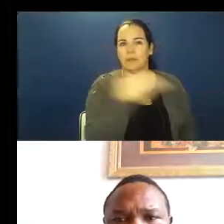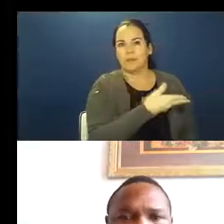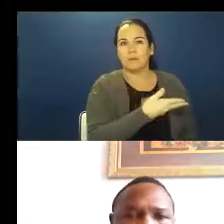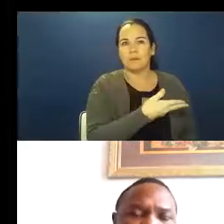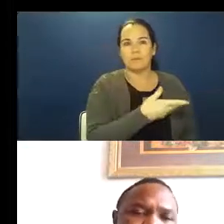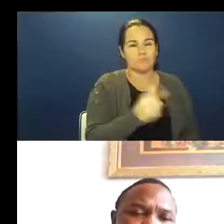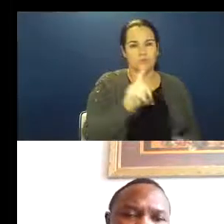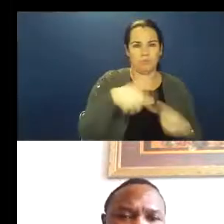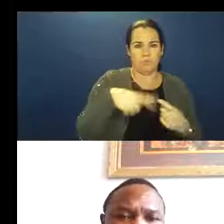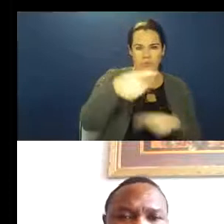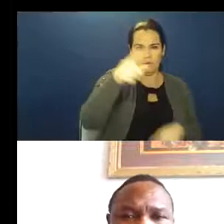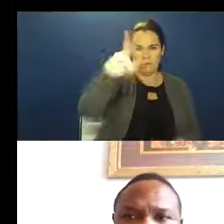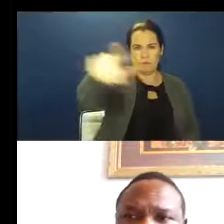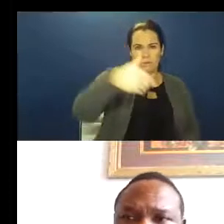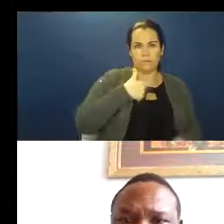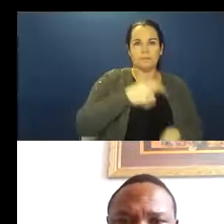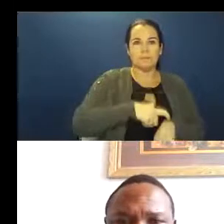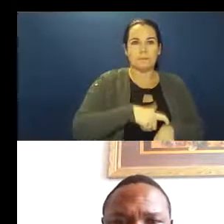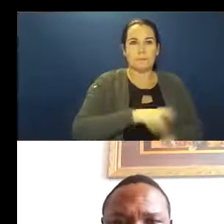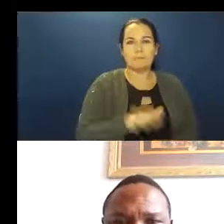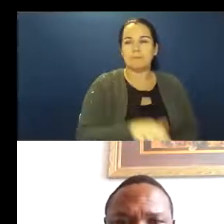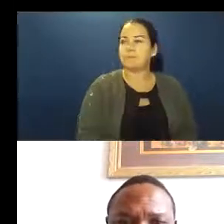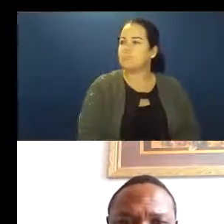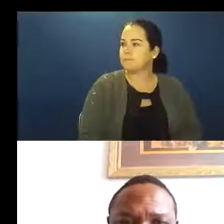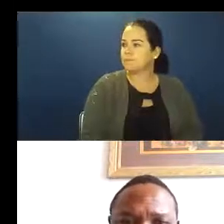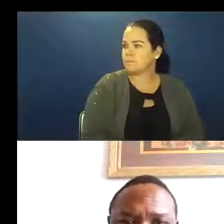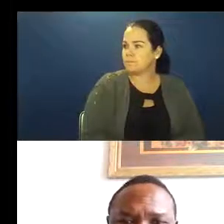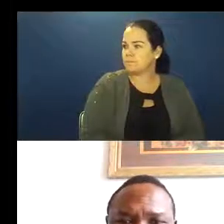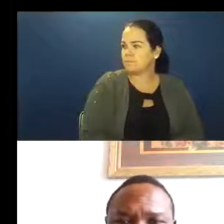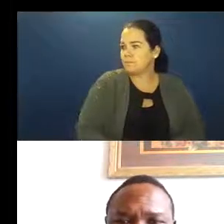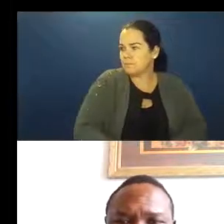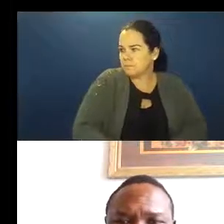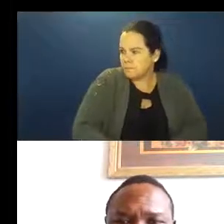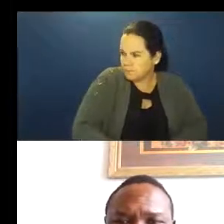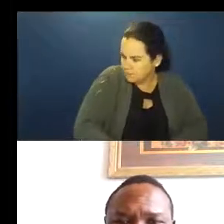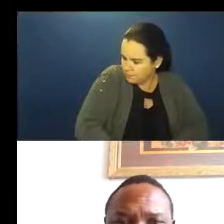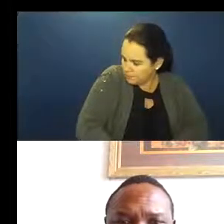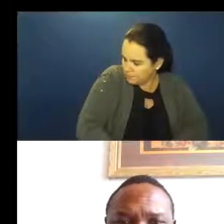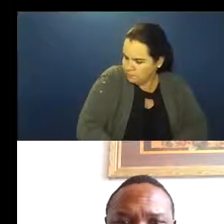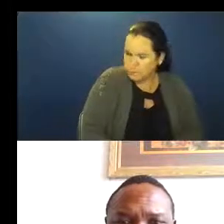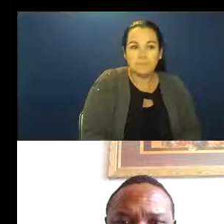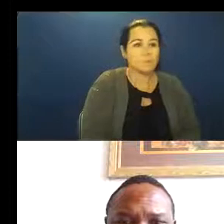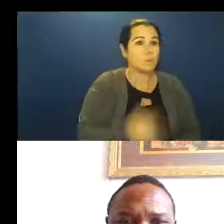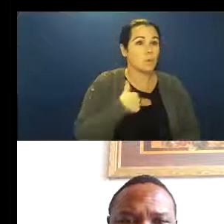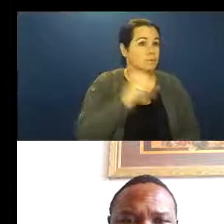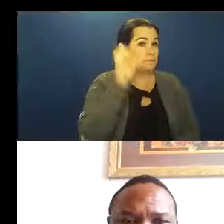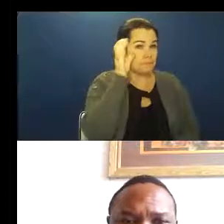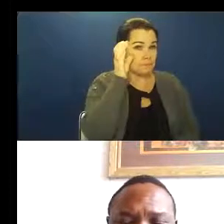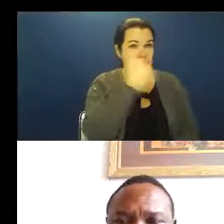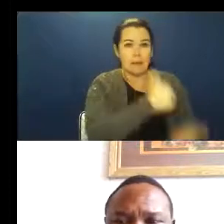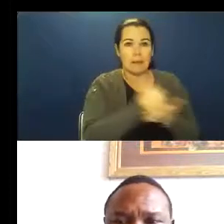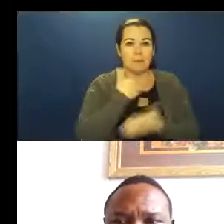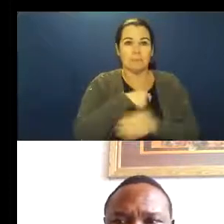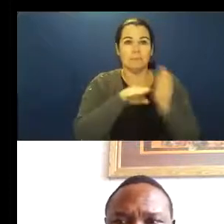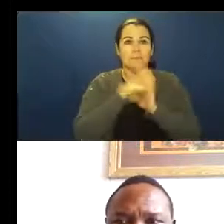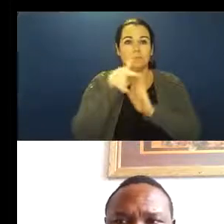leisure. What we heard helped us develop a policy brief, and the policy brief also is located